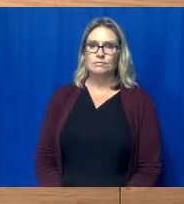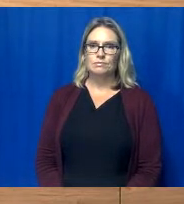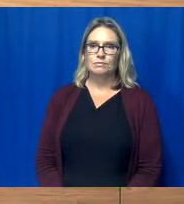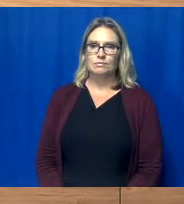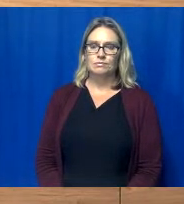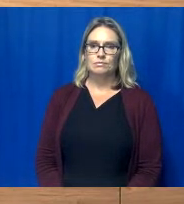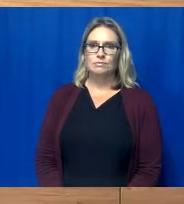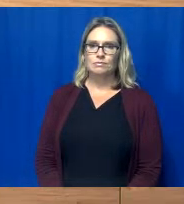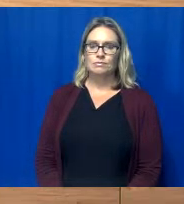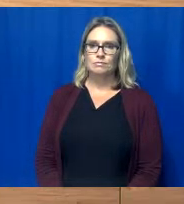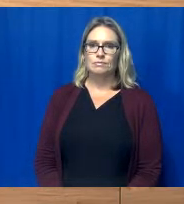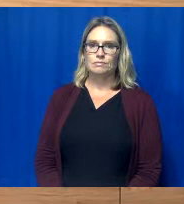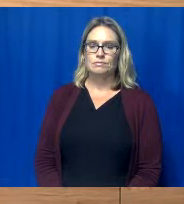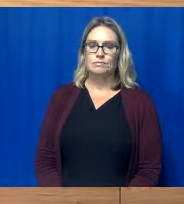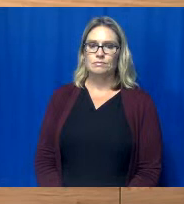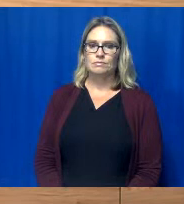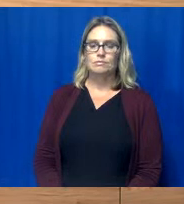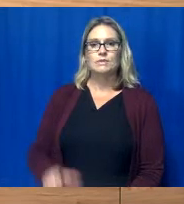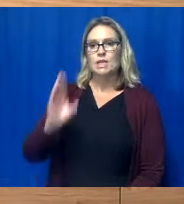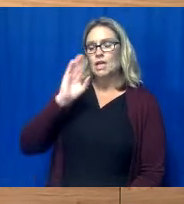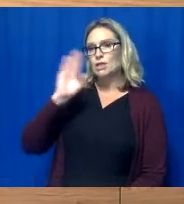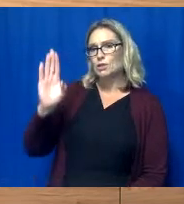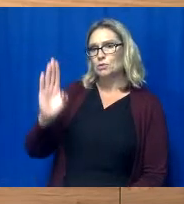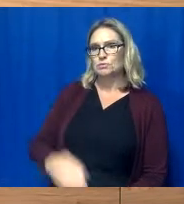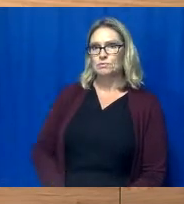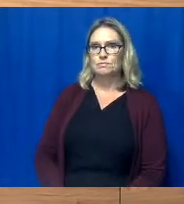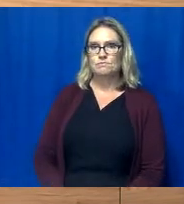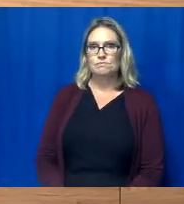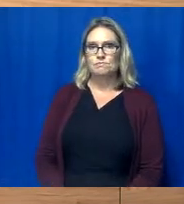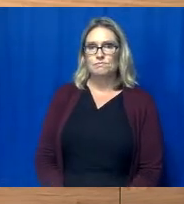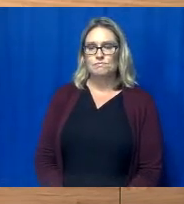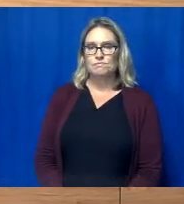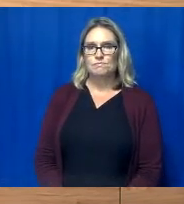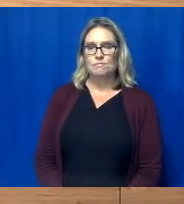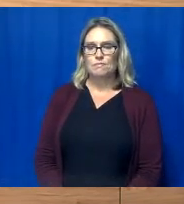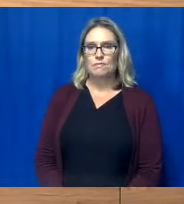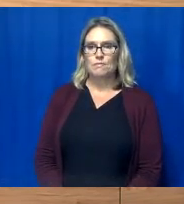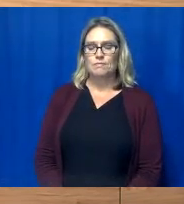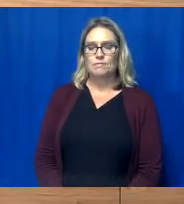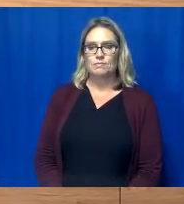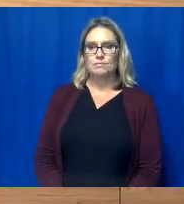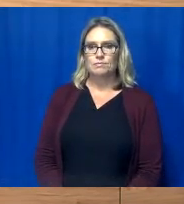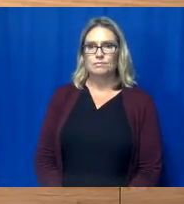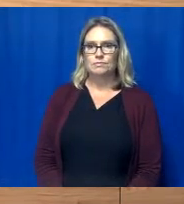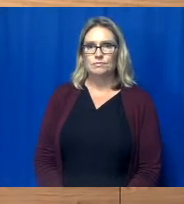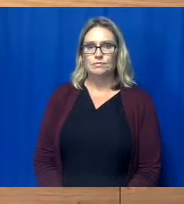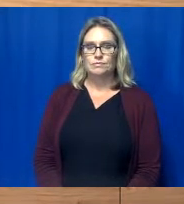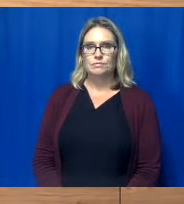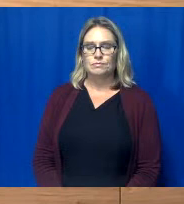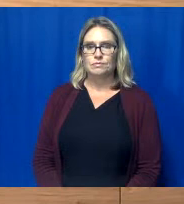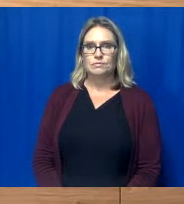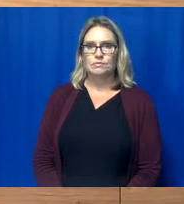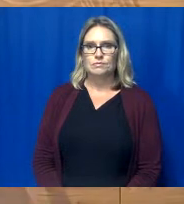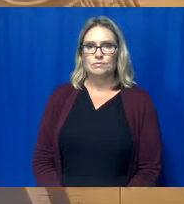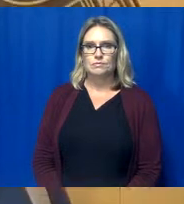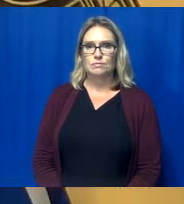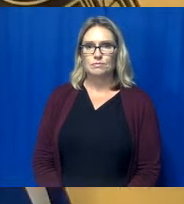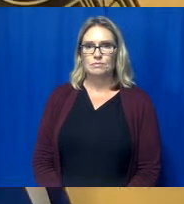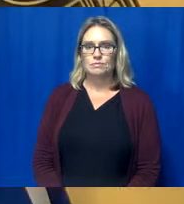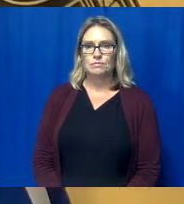Bonjour, mes amis. Hi, friends. I'm pleased to present to you today Fellow New